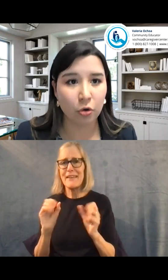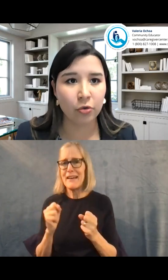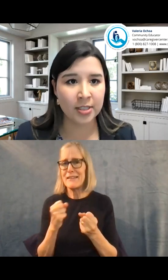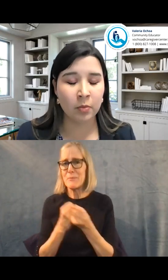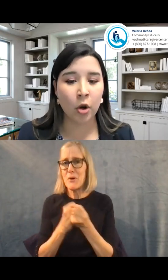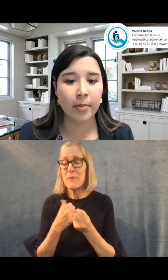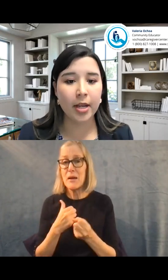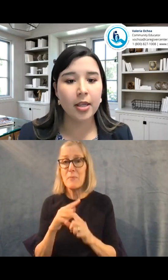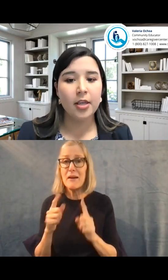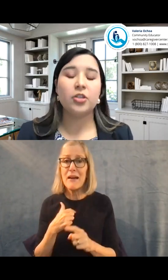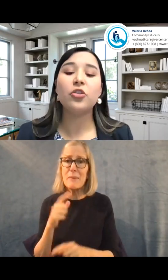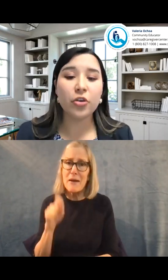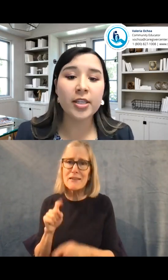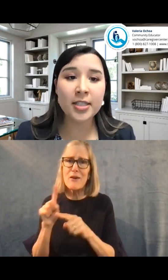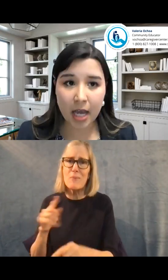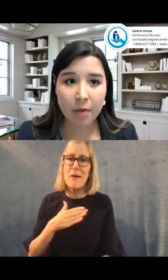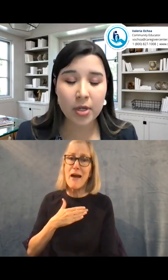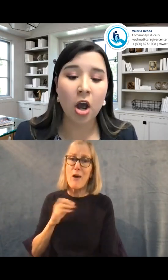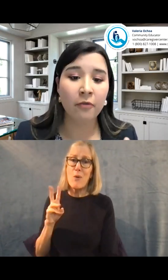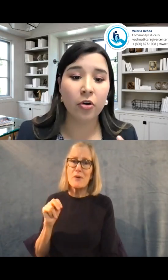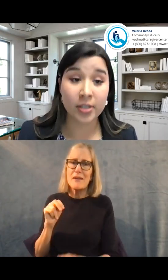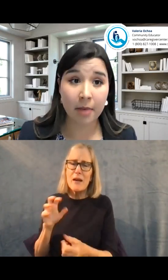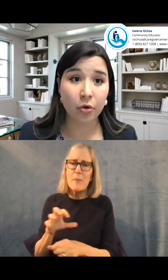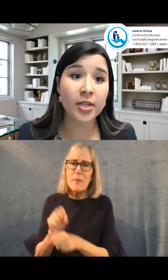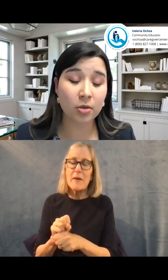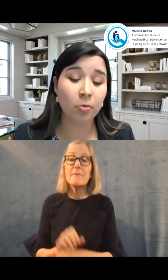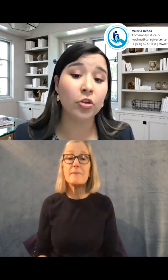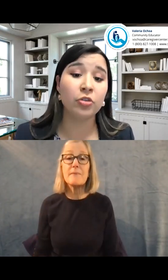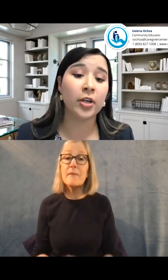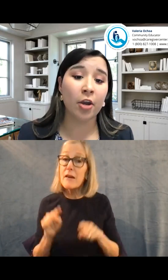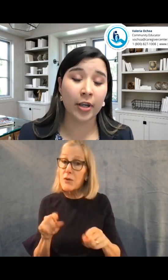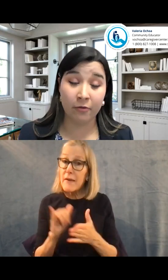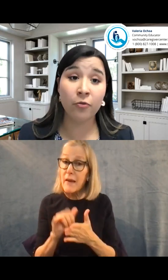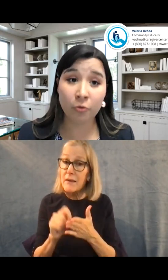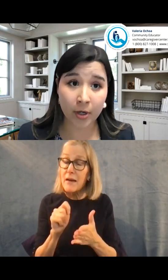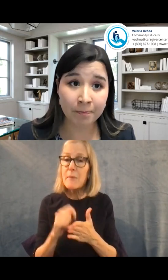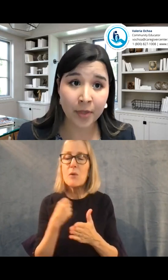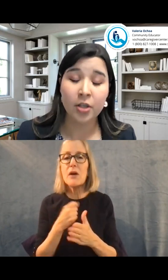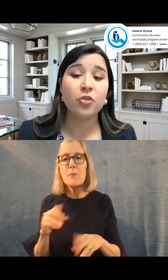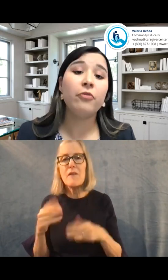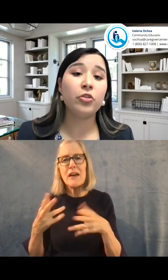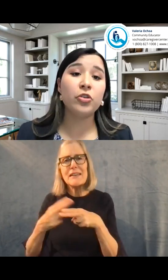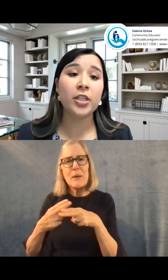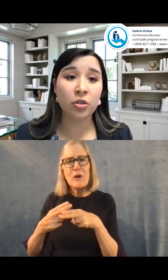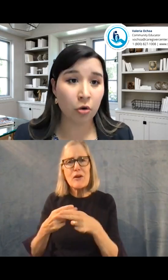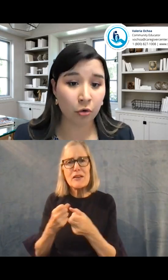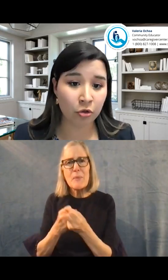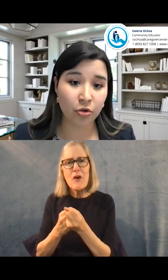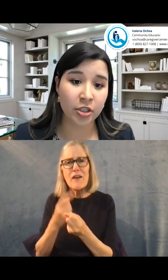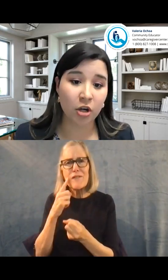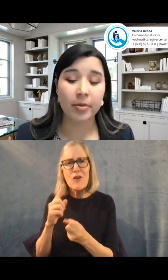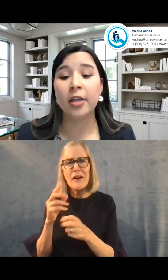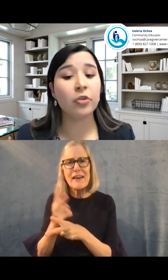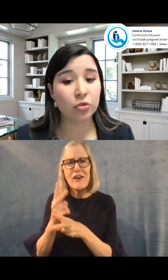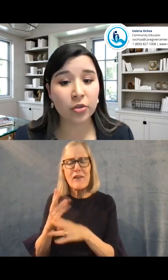need to go to this appointment. So during this time, we offer a temporary support to the caregiver for free. So if you do need to go